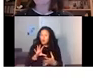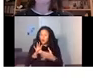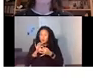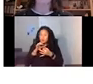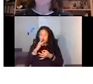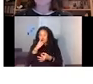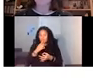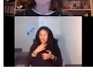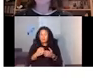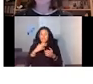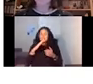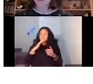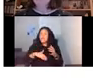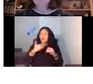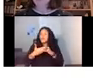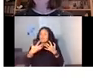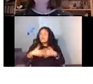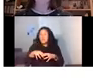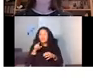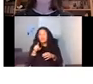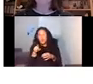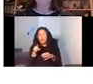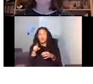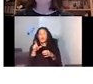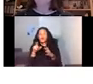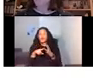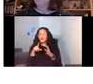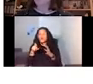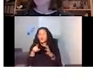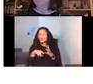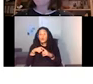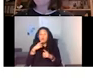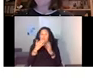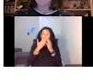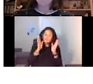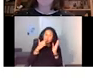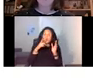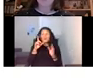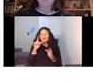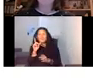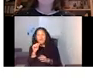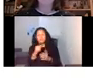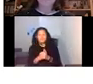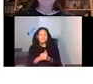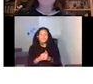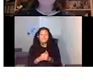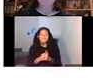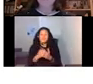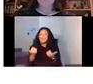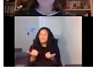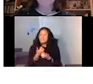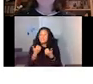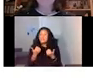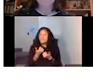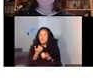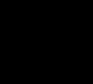at southendtech.co.uk or on Facebook or Twitter. And to finish,